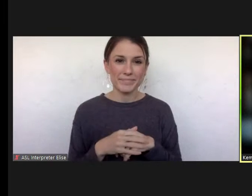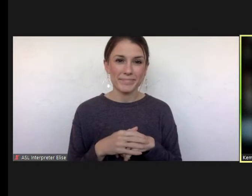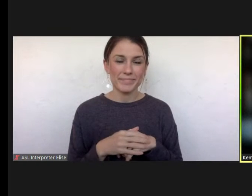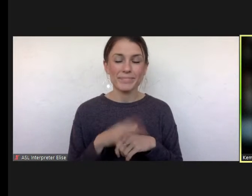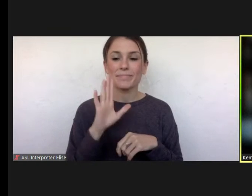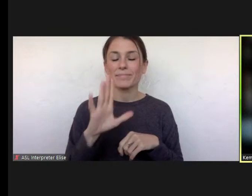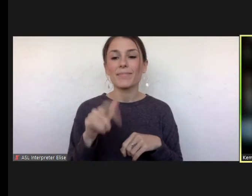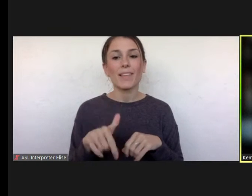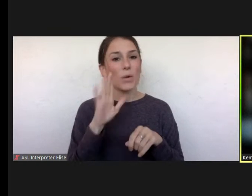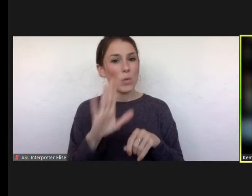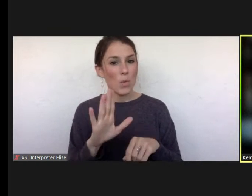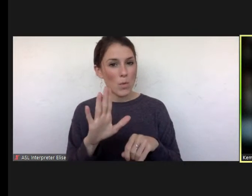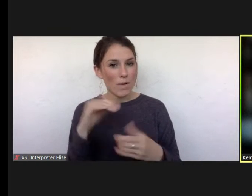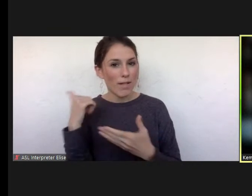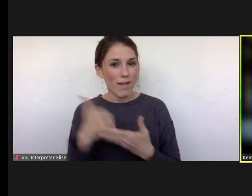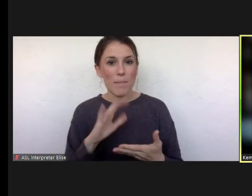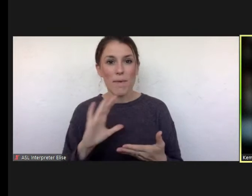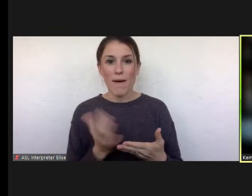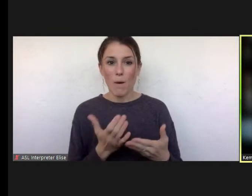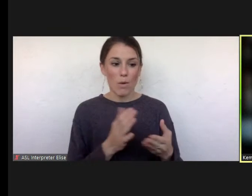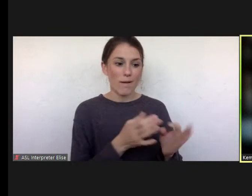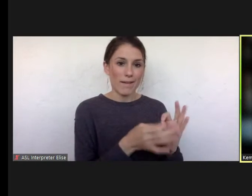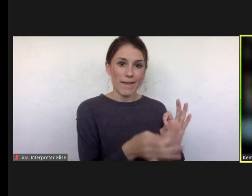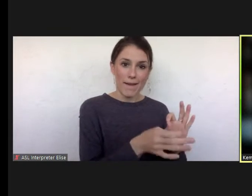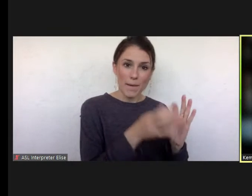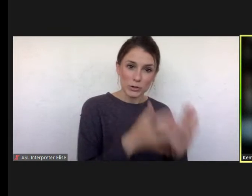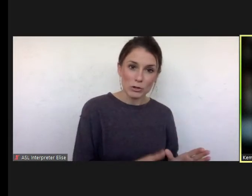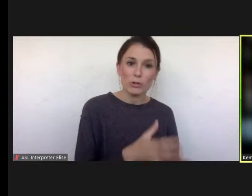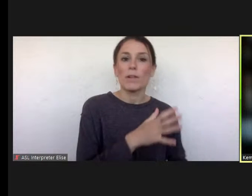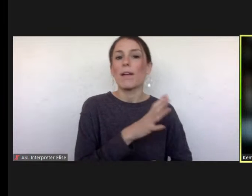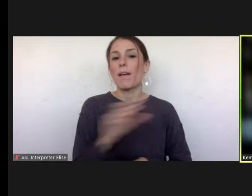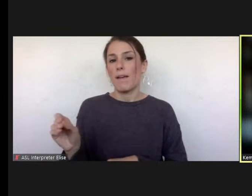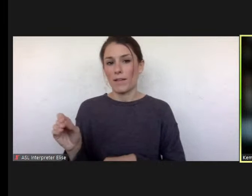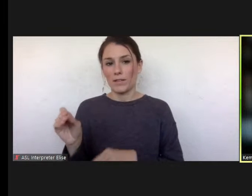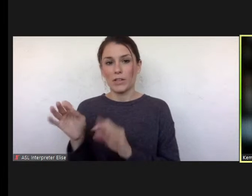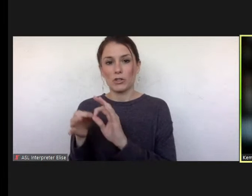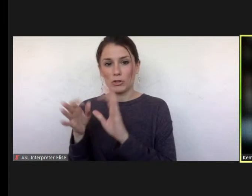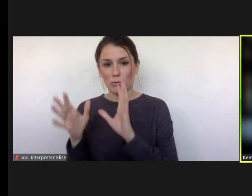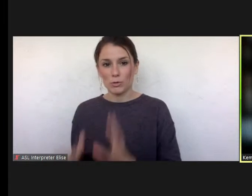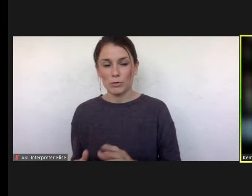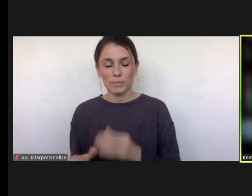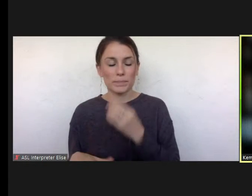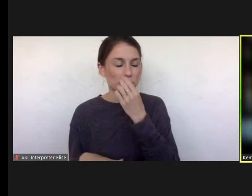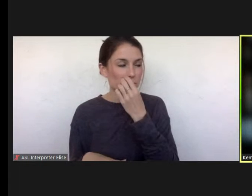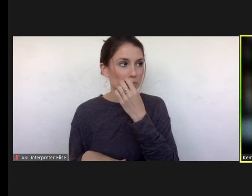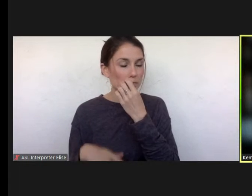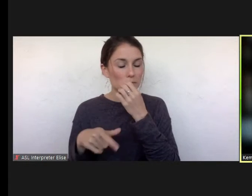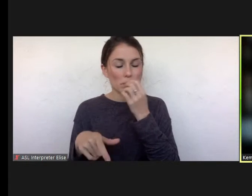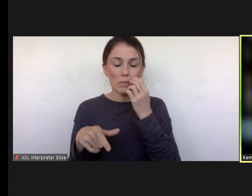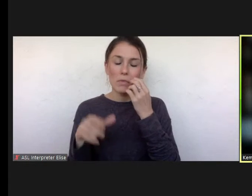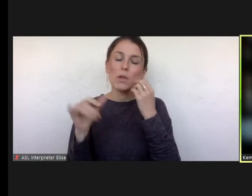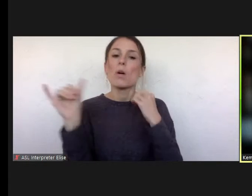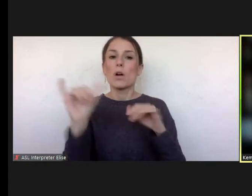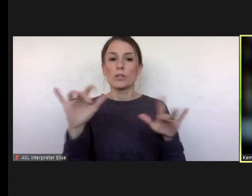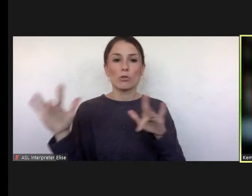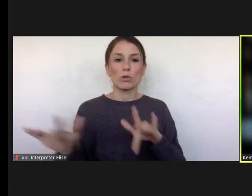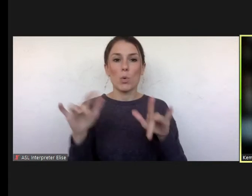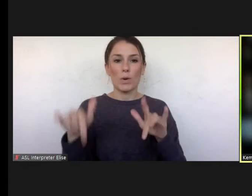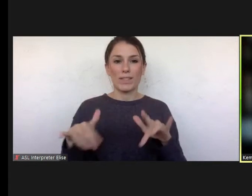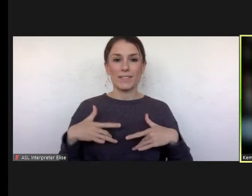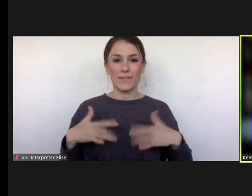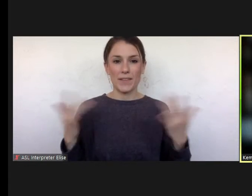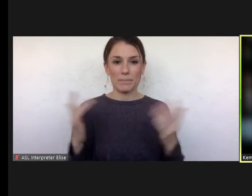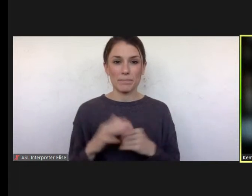This greatly helps our captioners and interpreters. We are also recording this event for archival purposes.